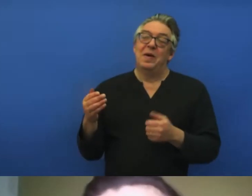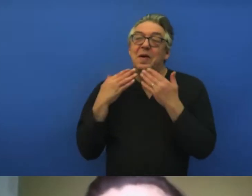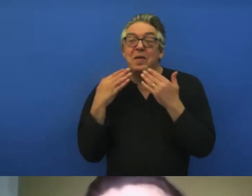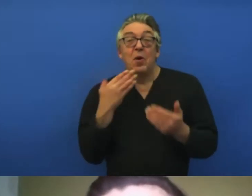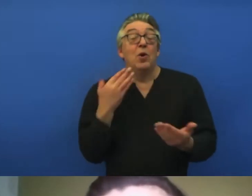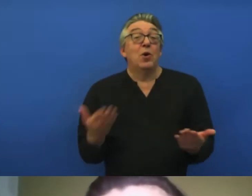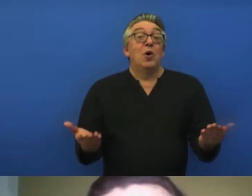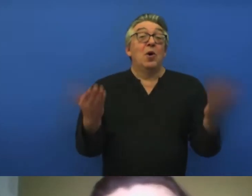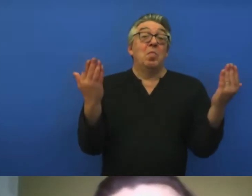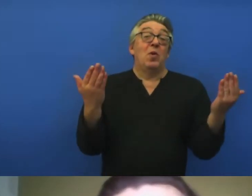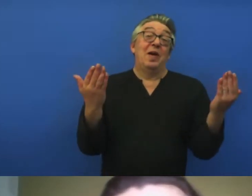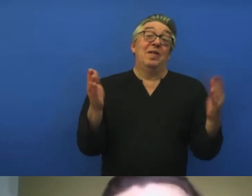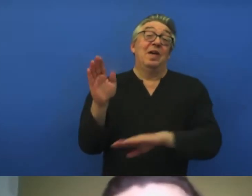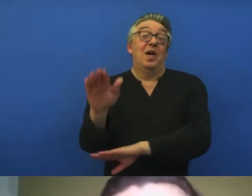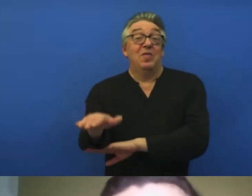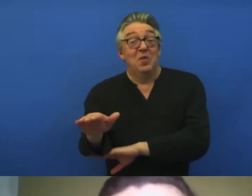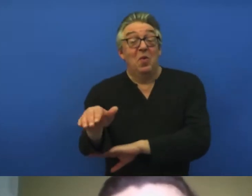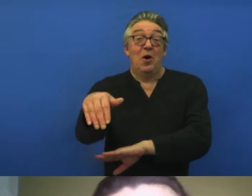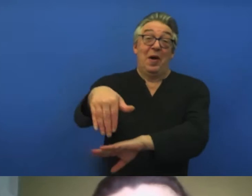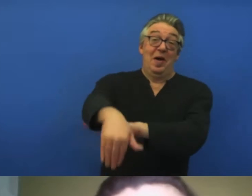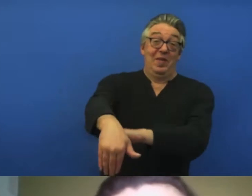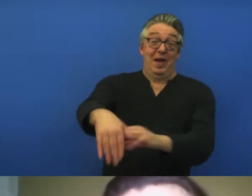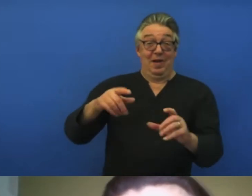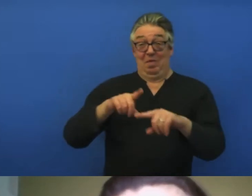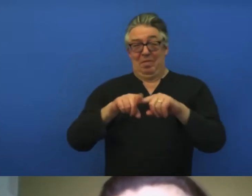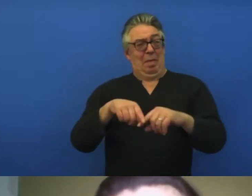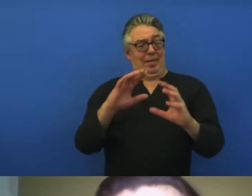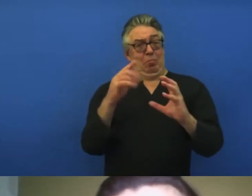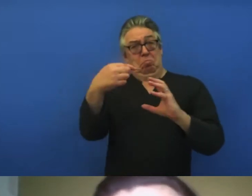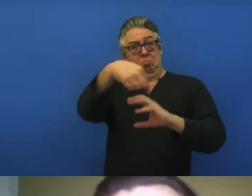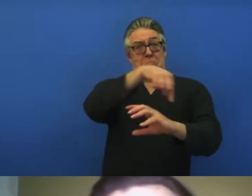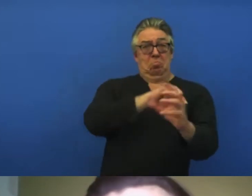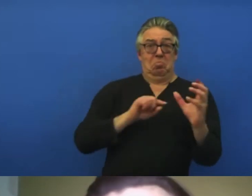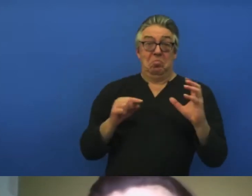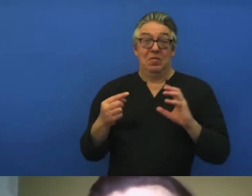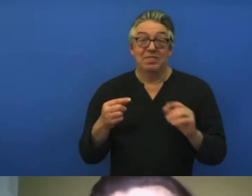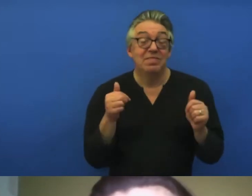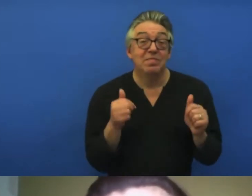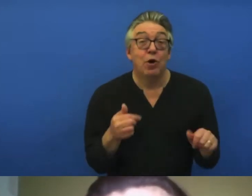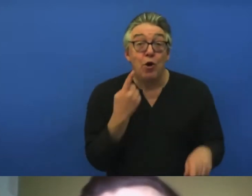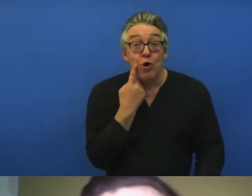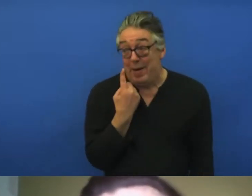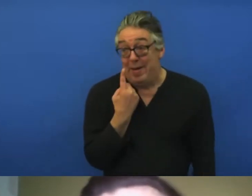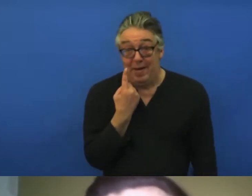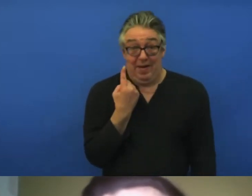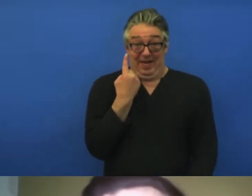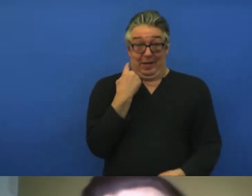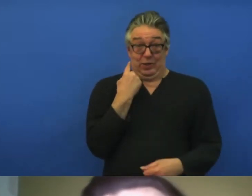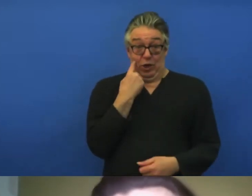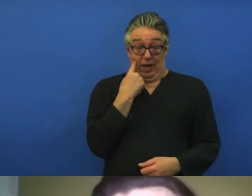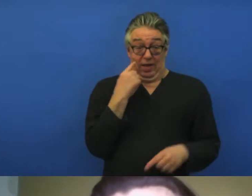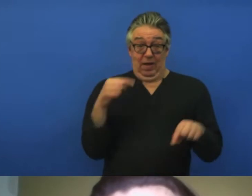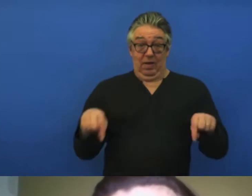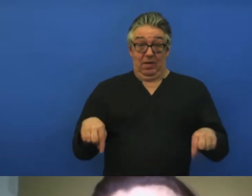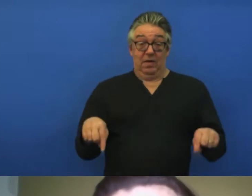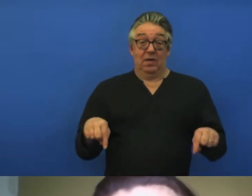good evening, everyone, depending on where you are. Just yesterday, we had a